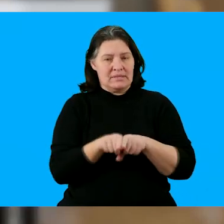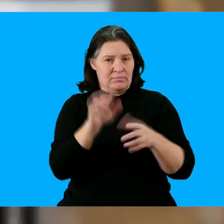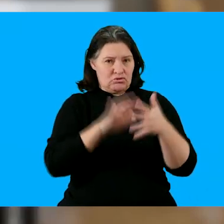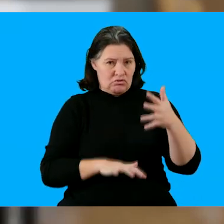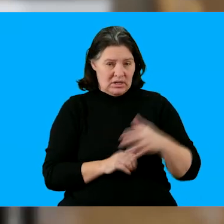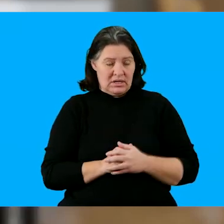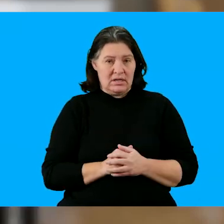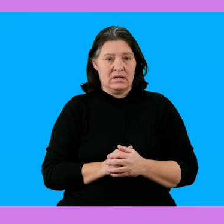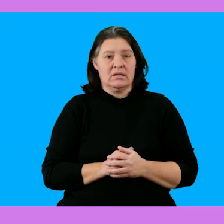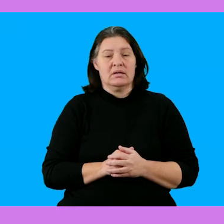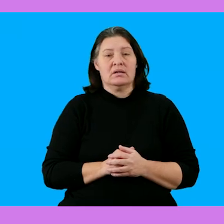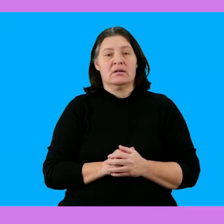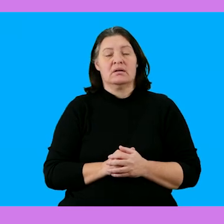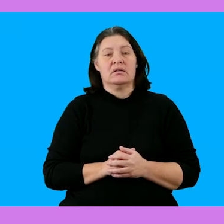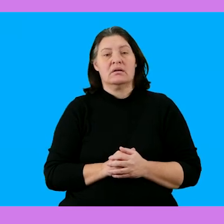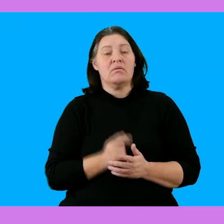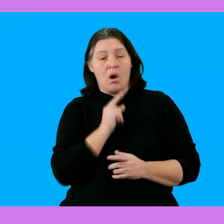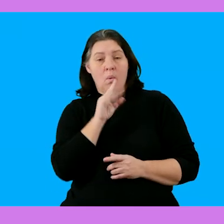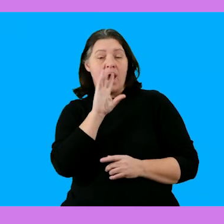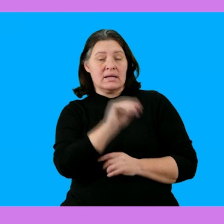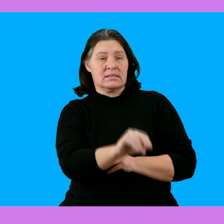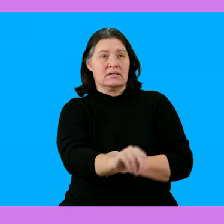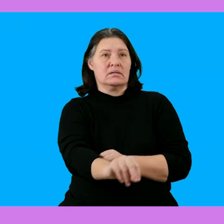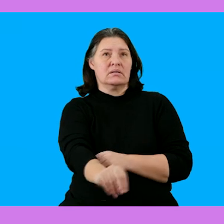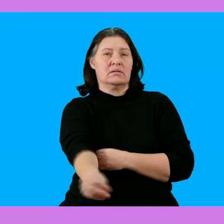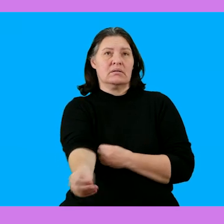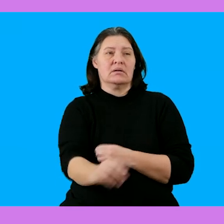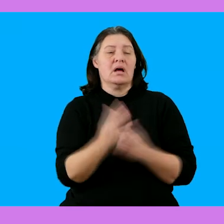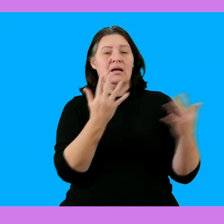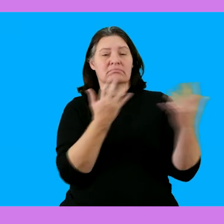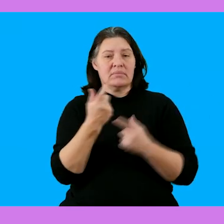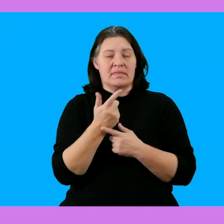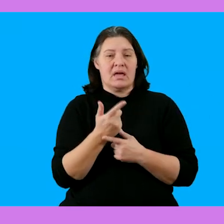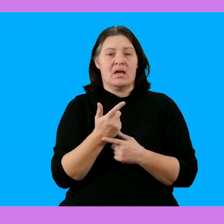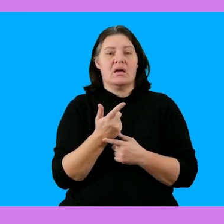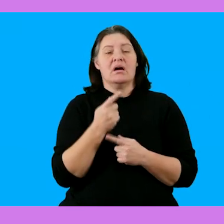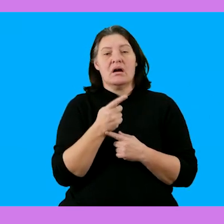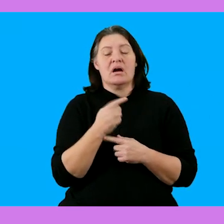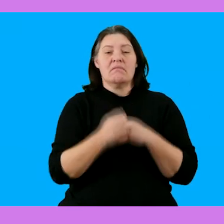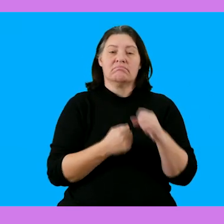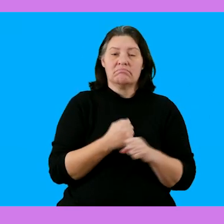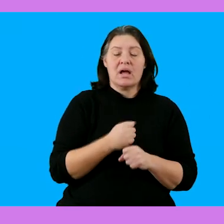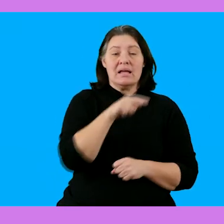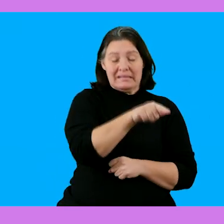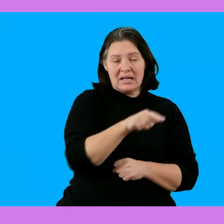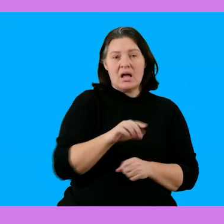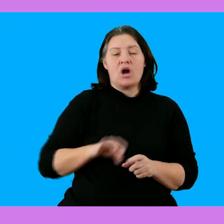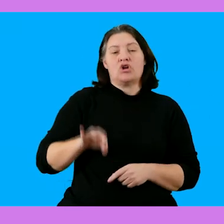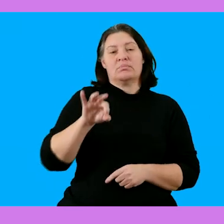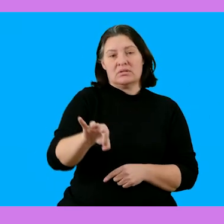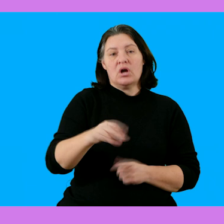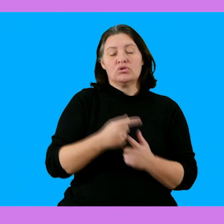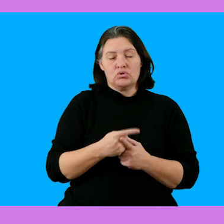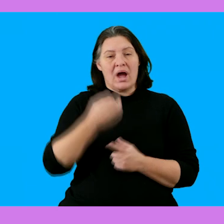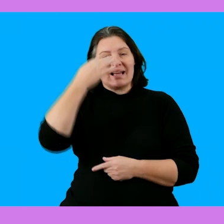Still the same scenario. This time around, we are asking, calculate the amount Amy Lee contributes to